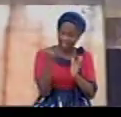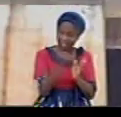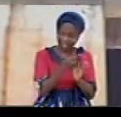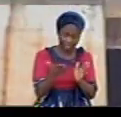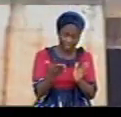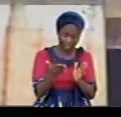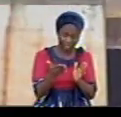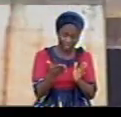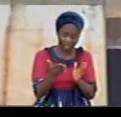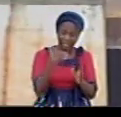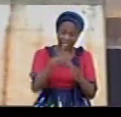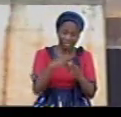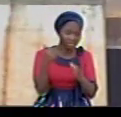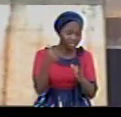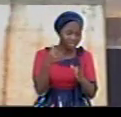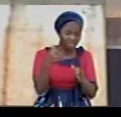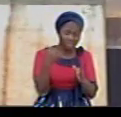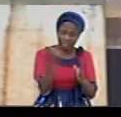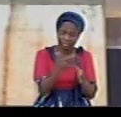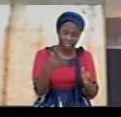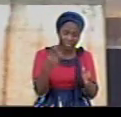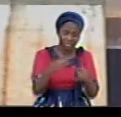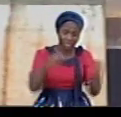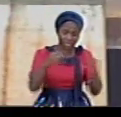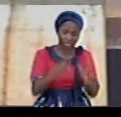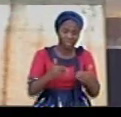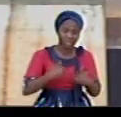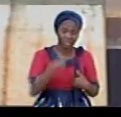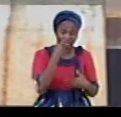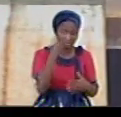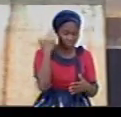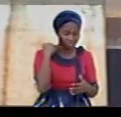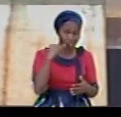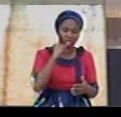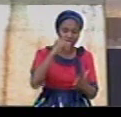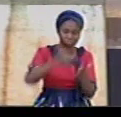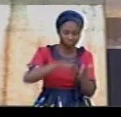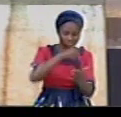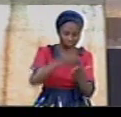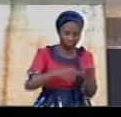Anything the enemy has said is canceled in your life.